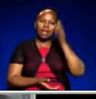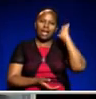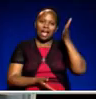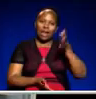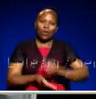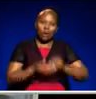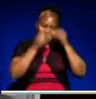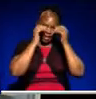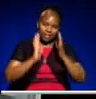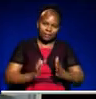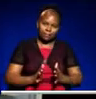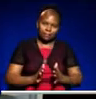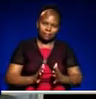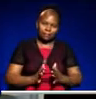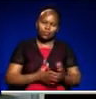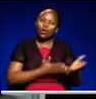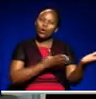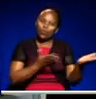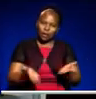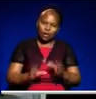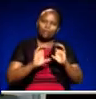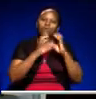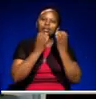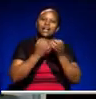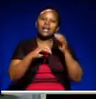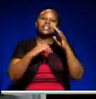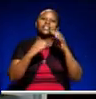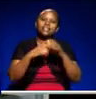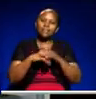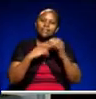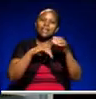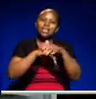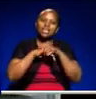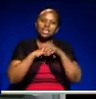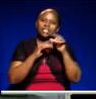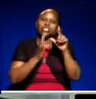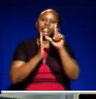Hello, learner. Welcome to Class 7 English Lesson.